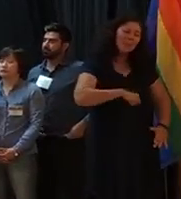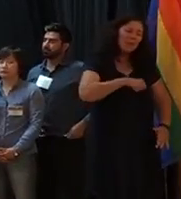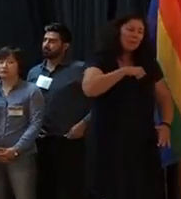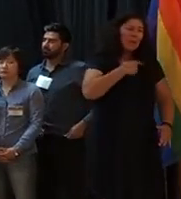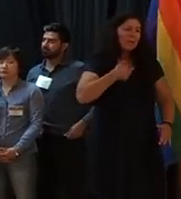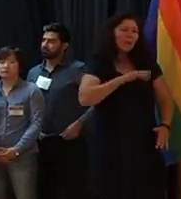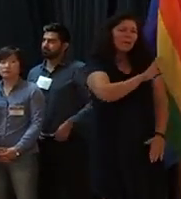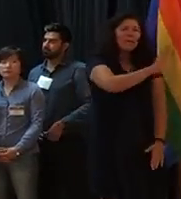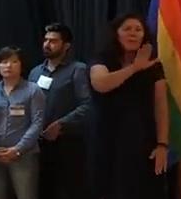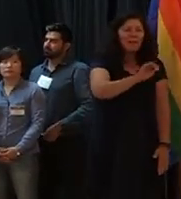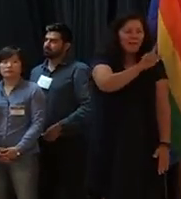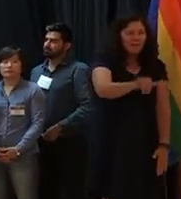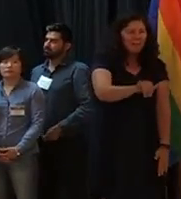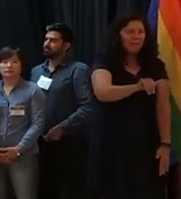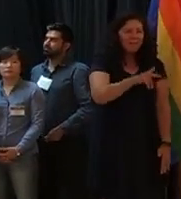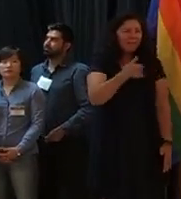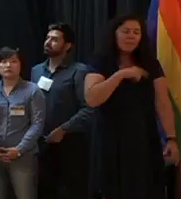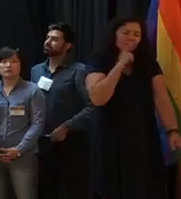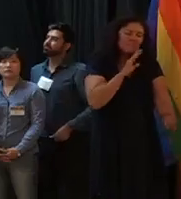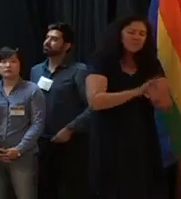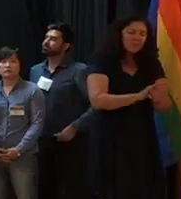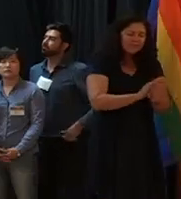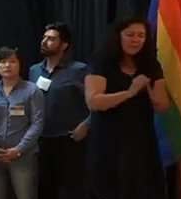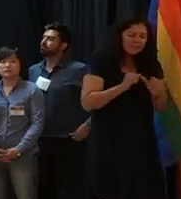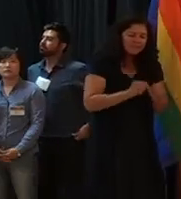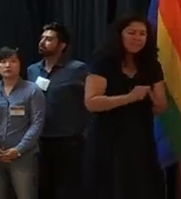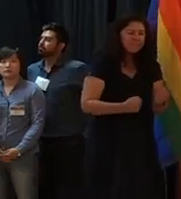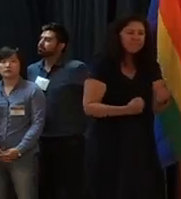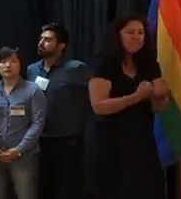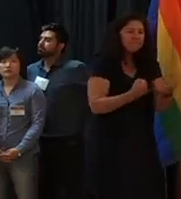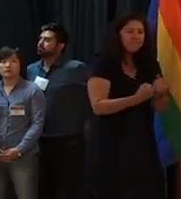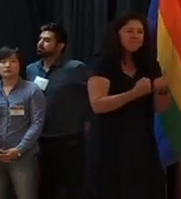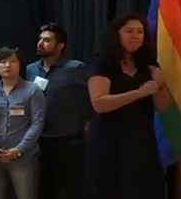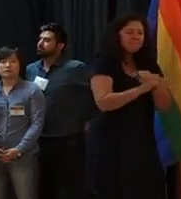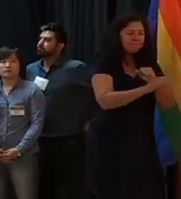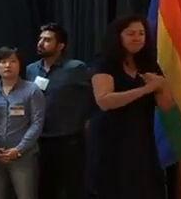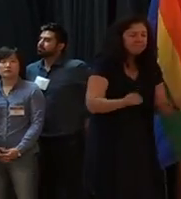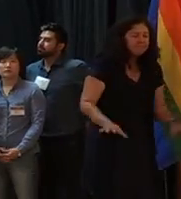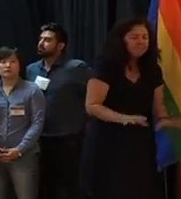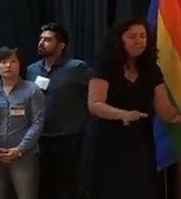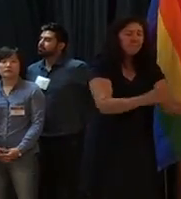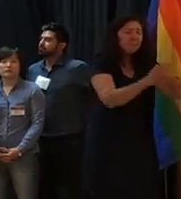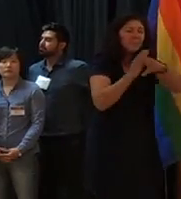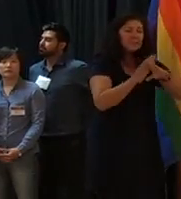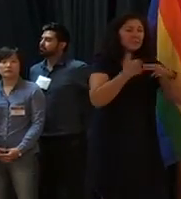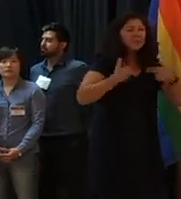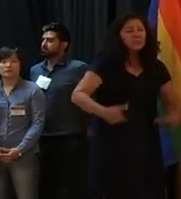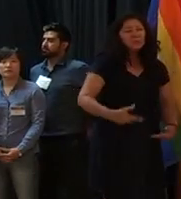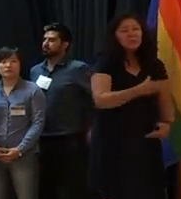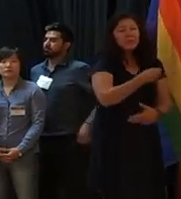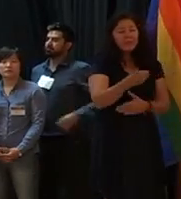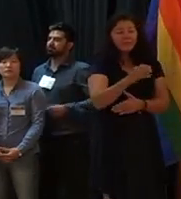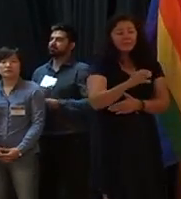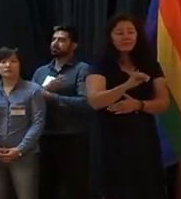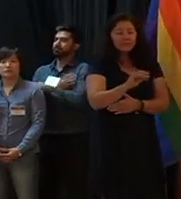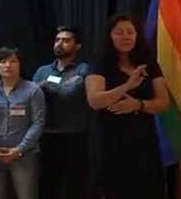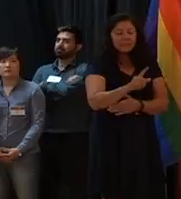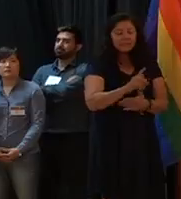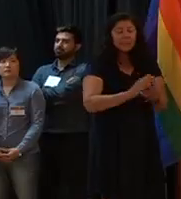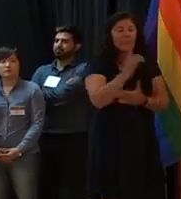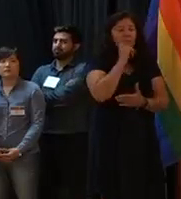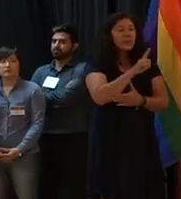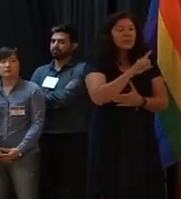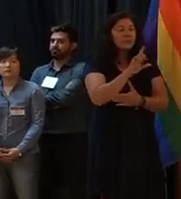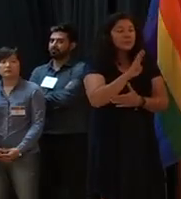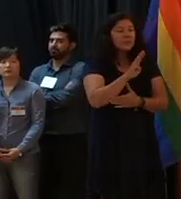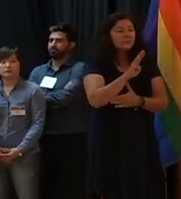allies, and we are committed to continue advocating for the promotion and protection of human and civil rights for the LGBT